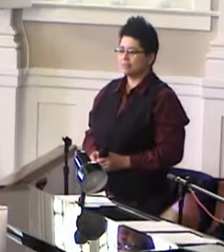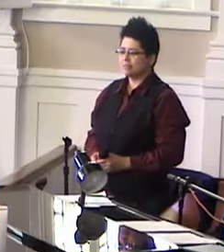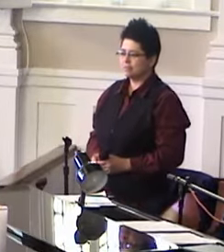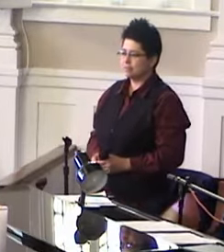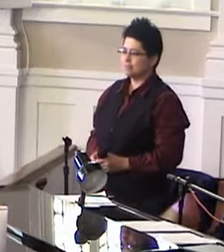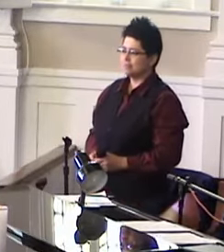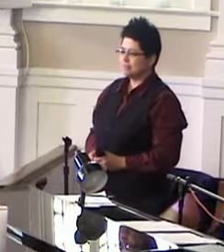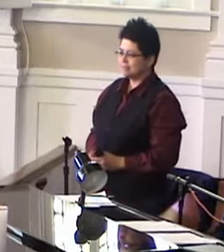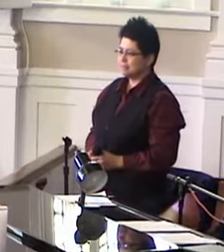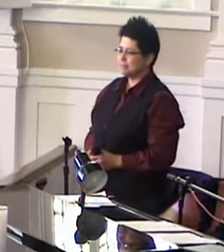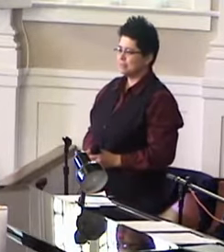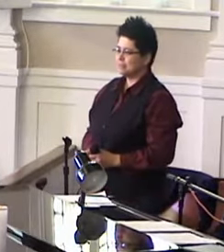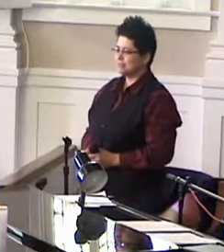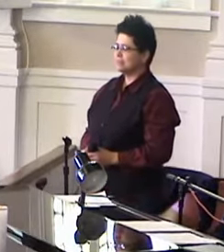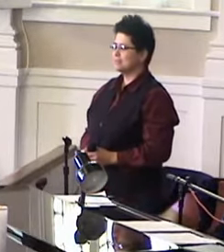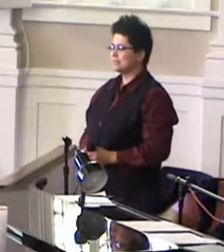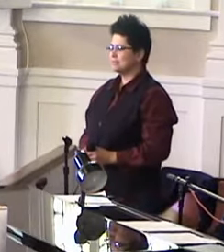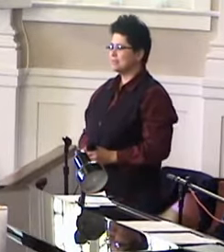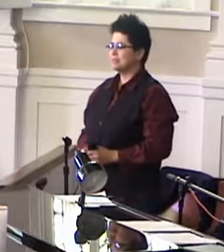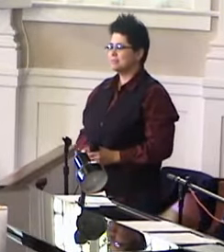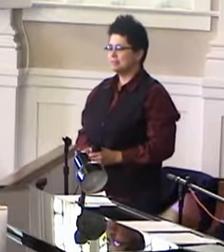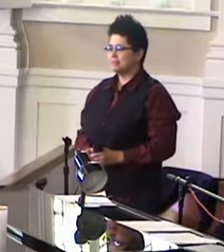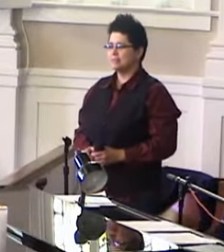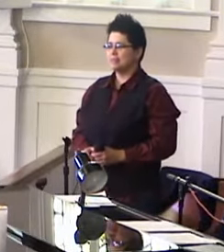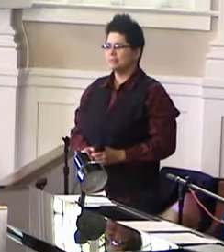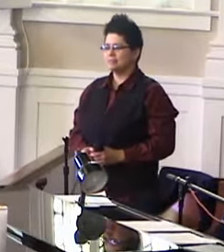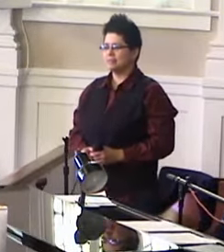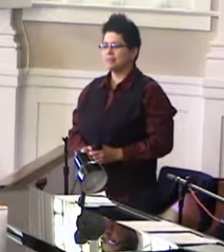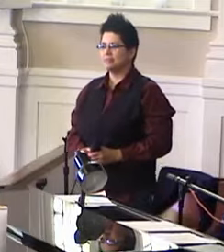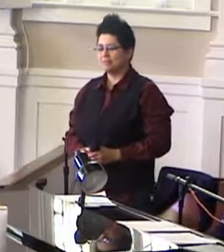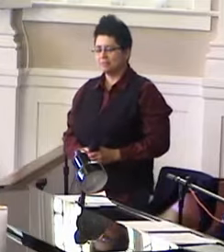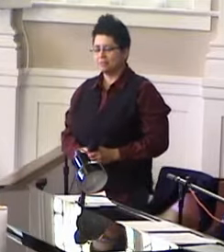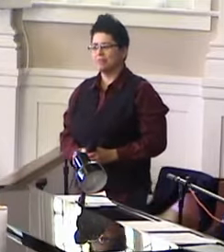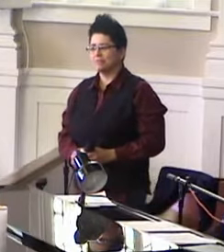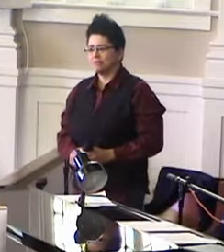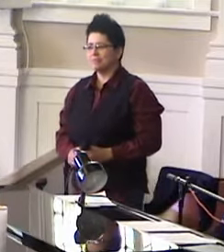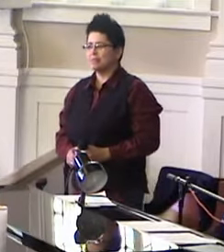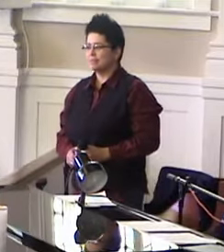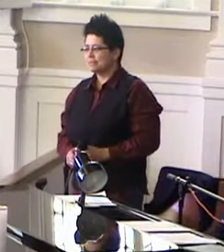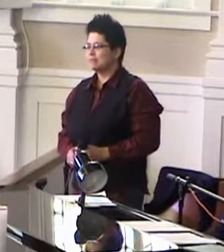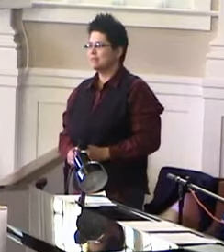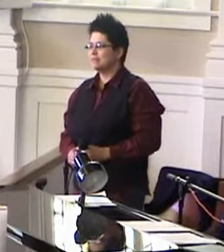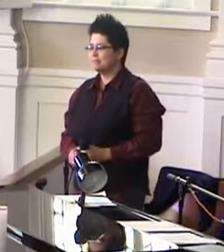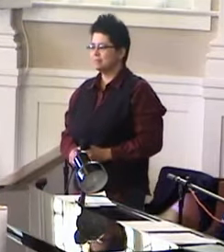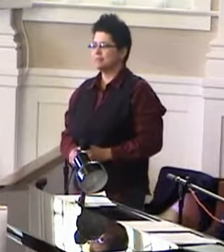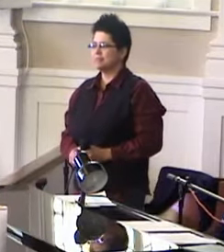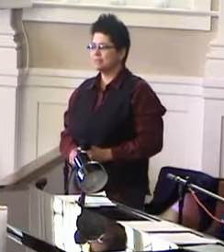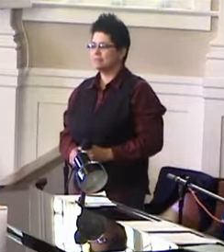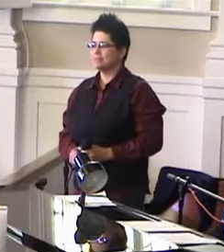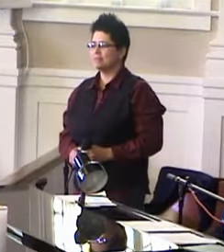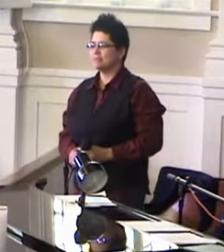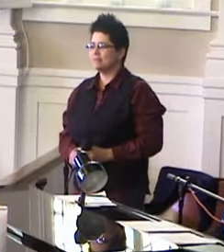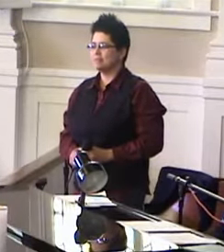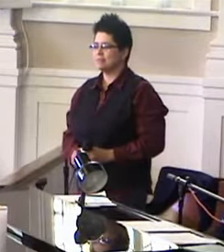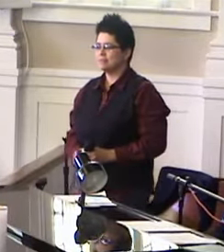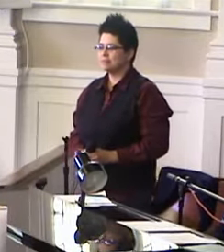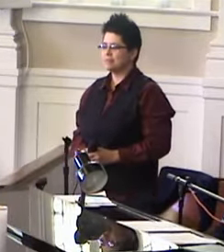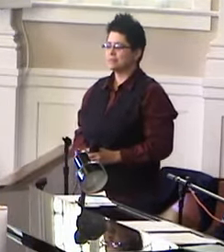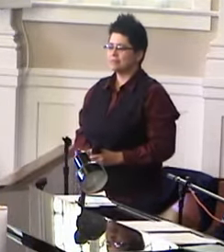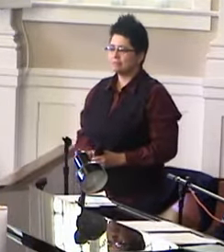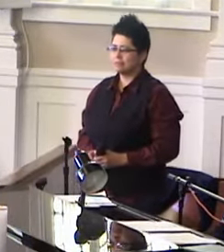the arms and raise your voice. Join in hands today. Oh, I was looking for a song